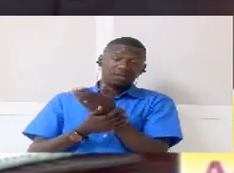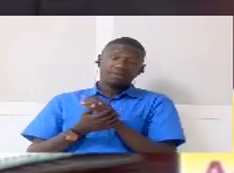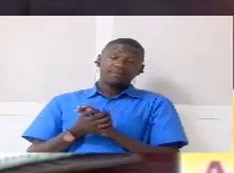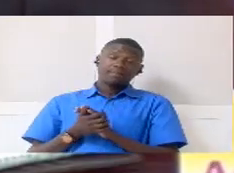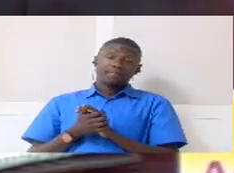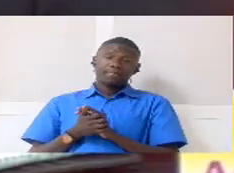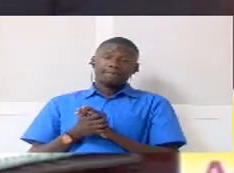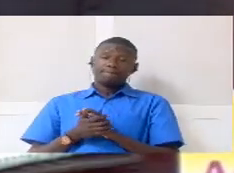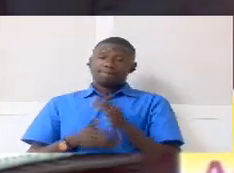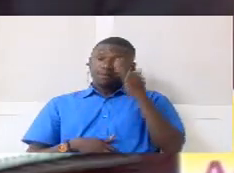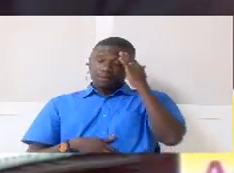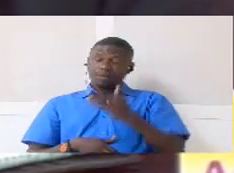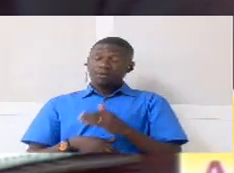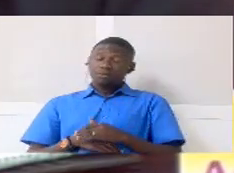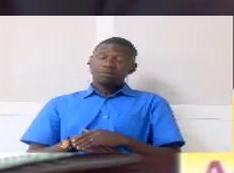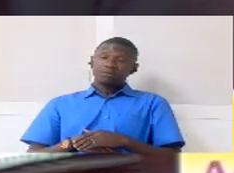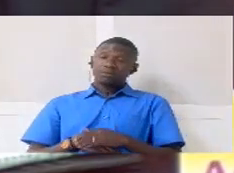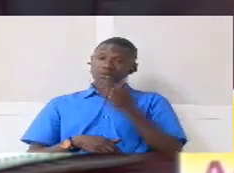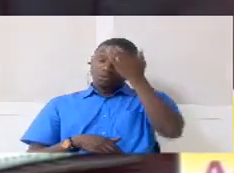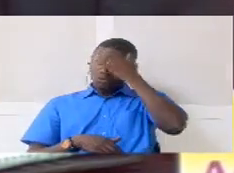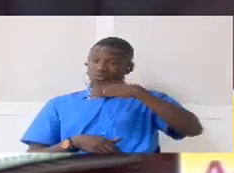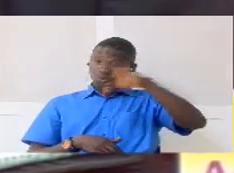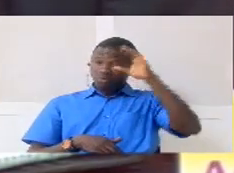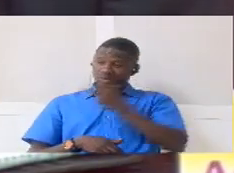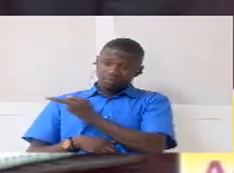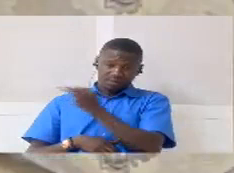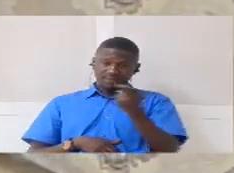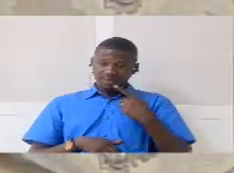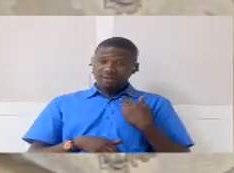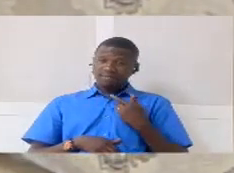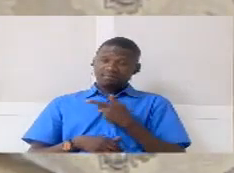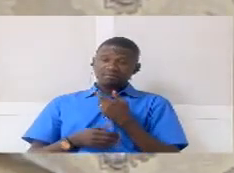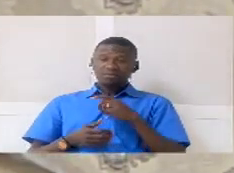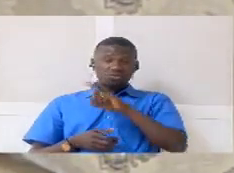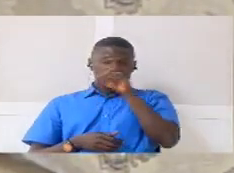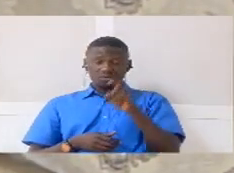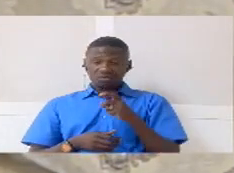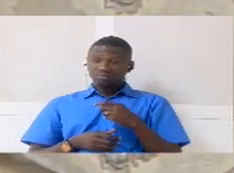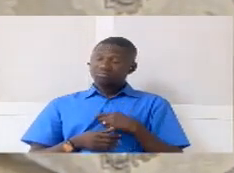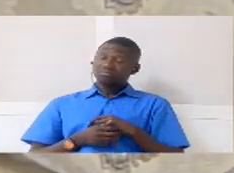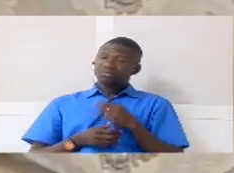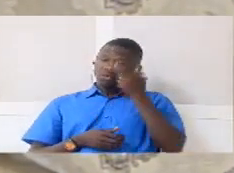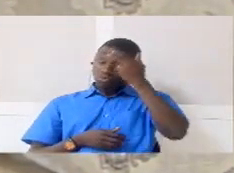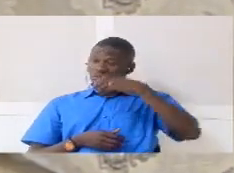Thank you. Commissioners, if you have any questions. Commissioner Carr, you have the floor.